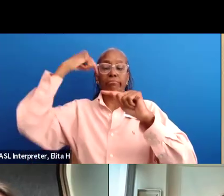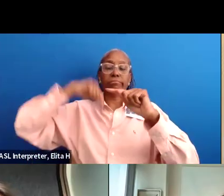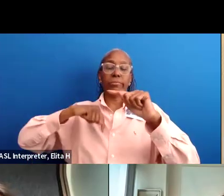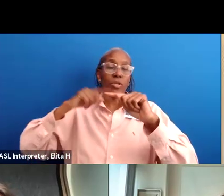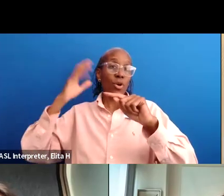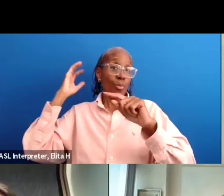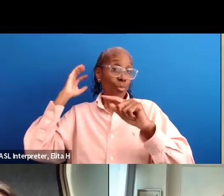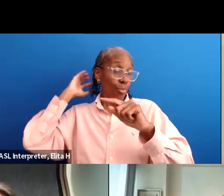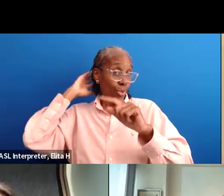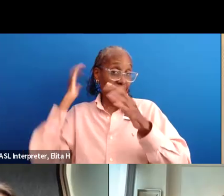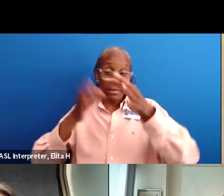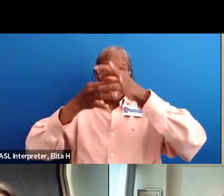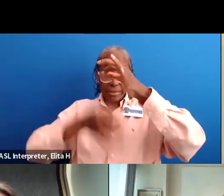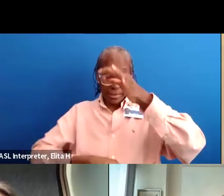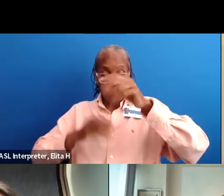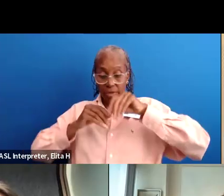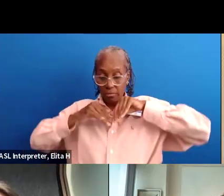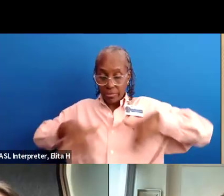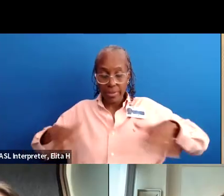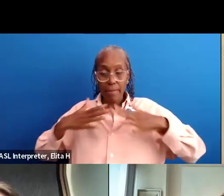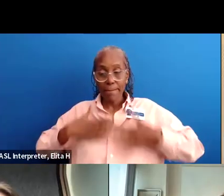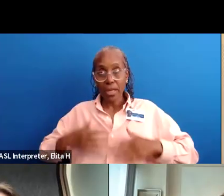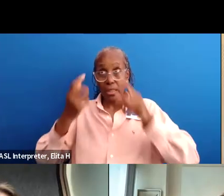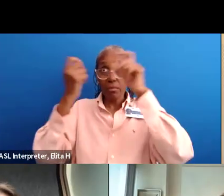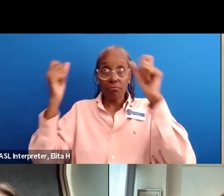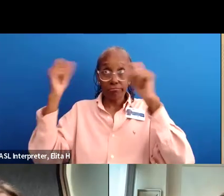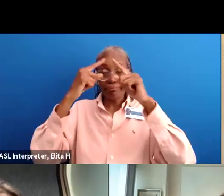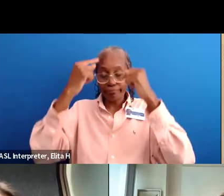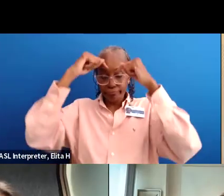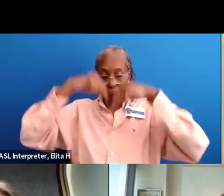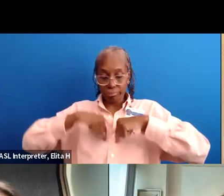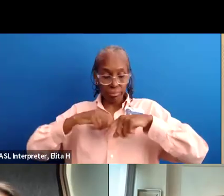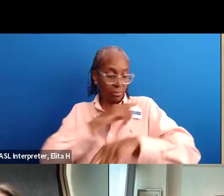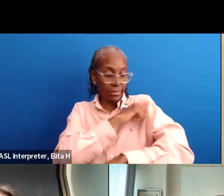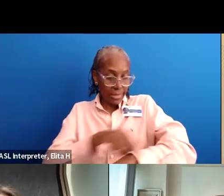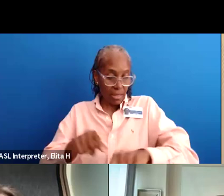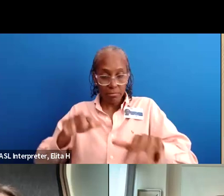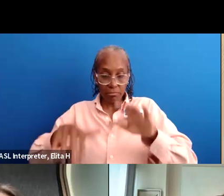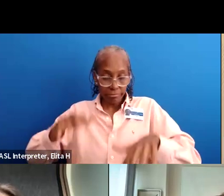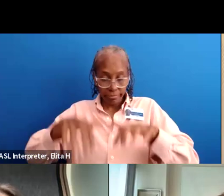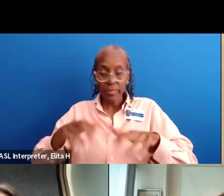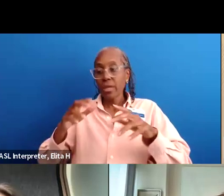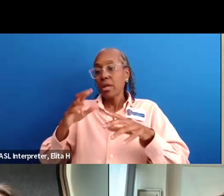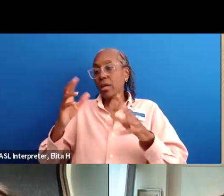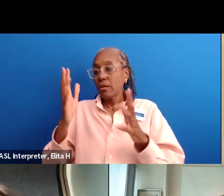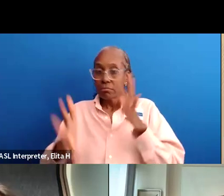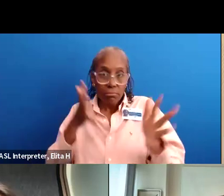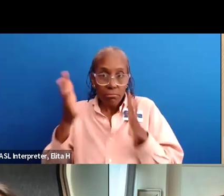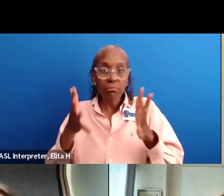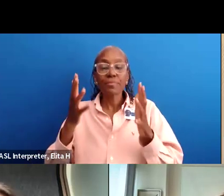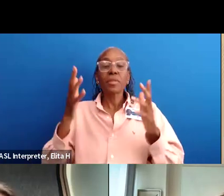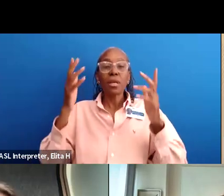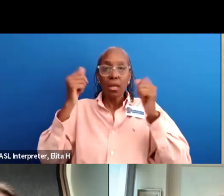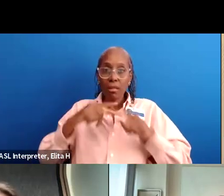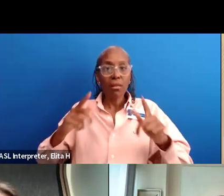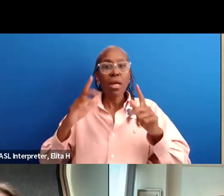body, enabling a person to move their hand, speak a word, or type on a device, for example. And that's how we